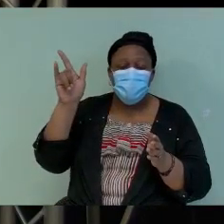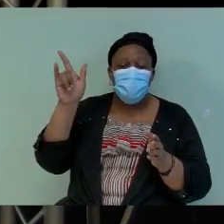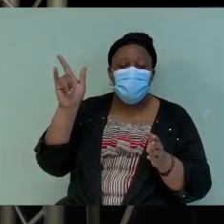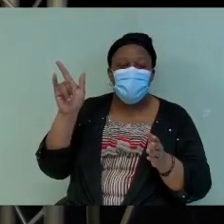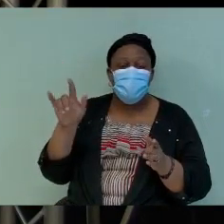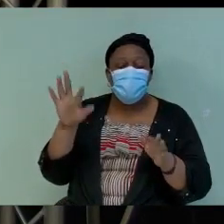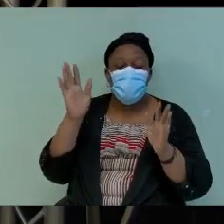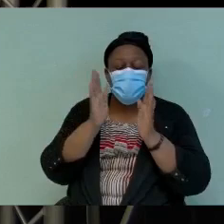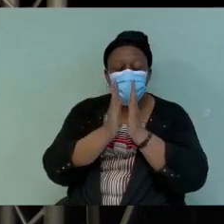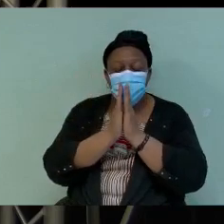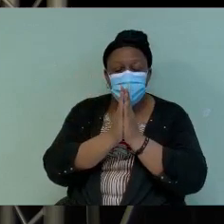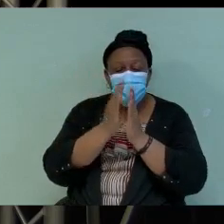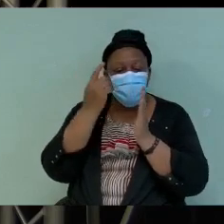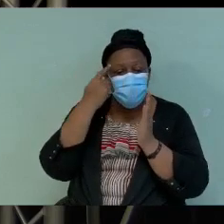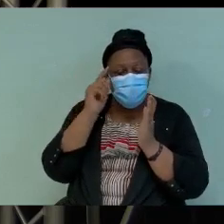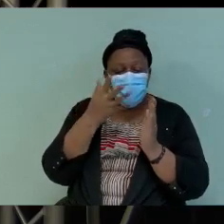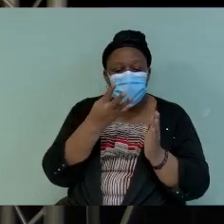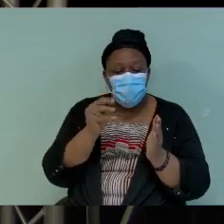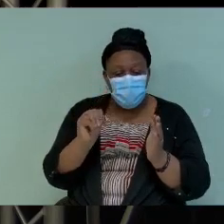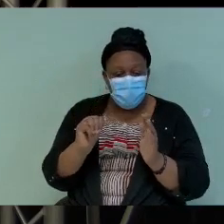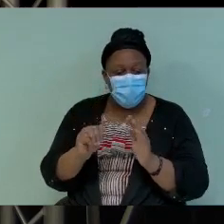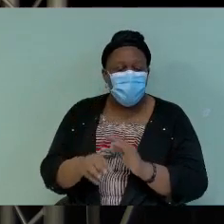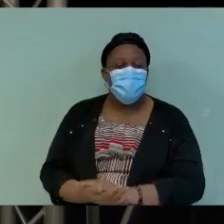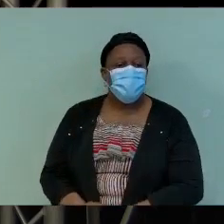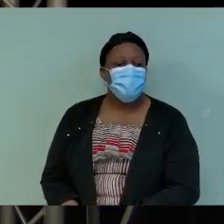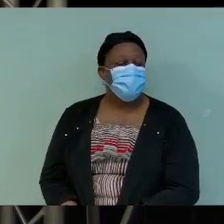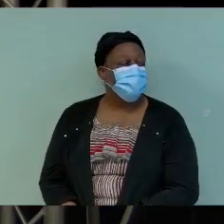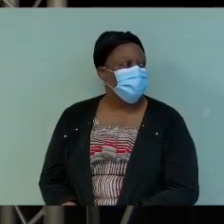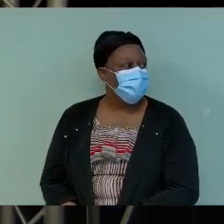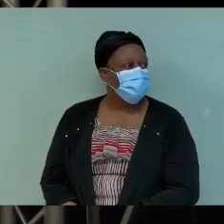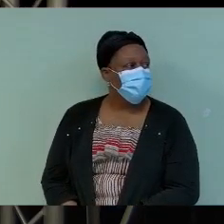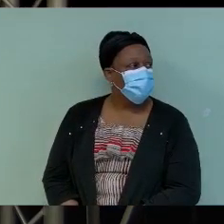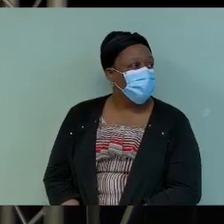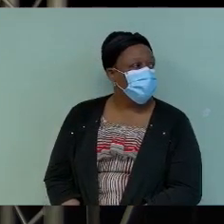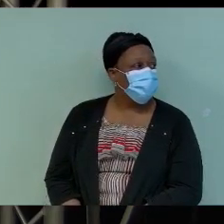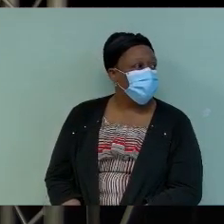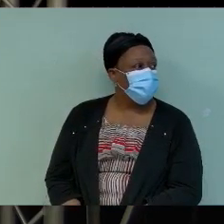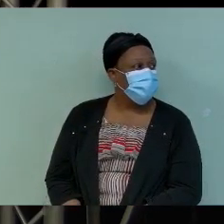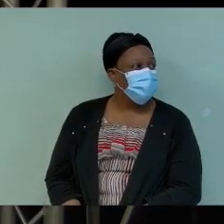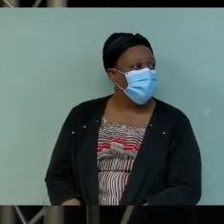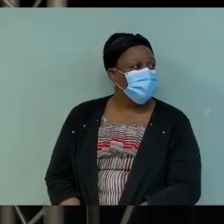are in our preparedness and response measures.